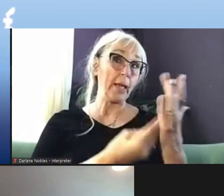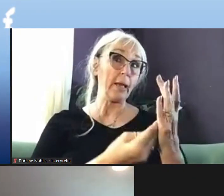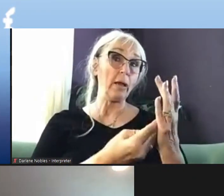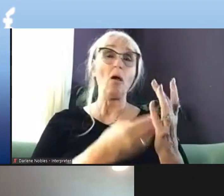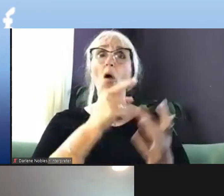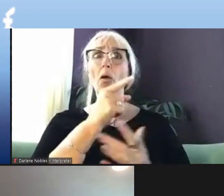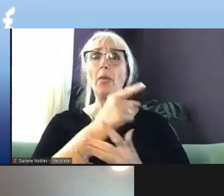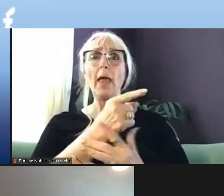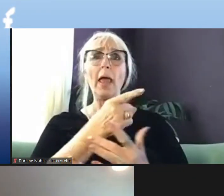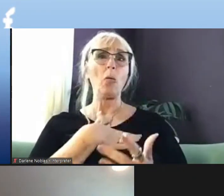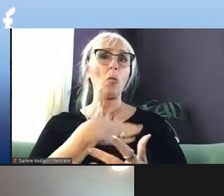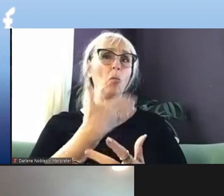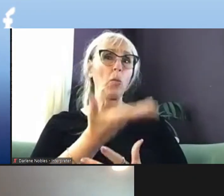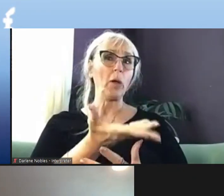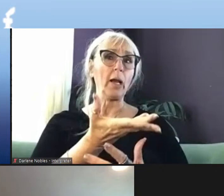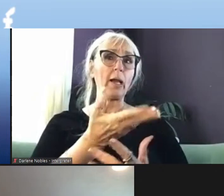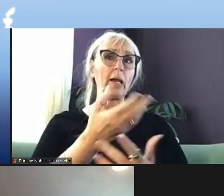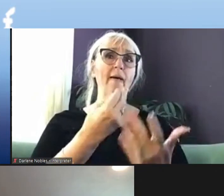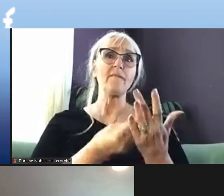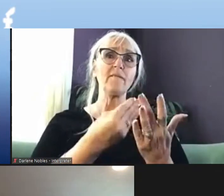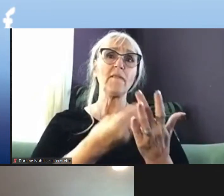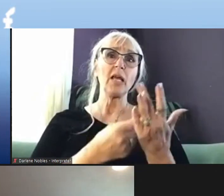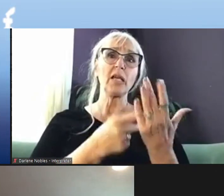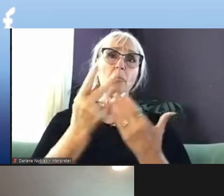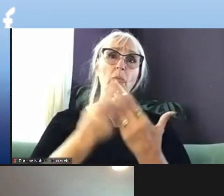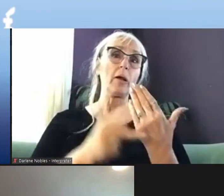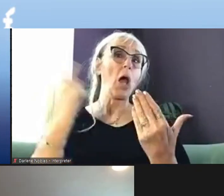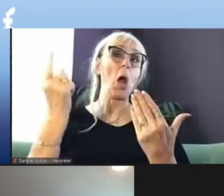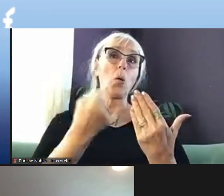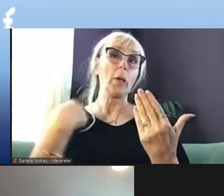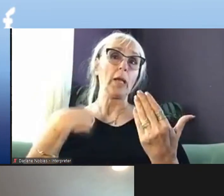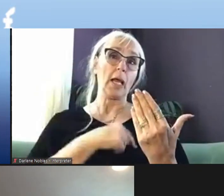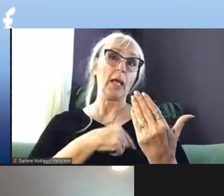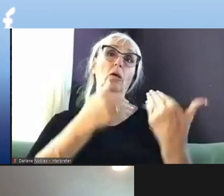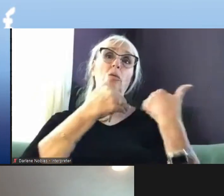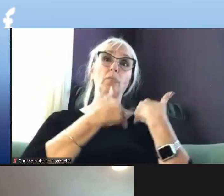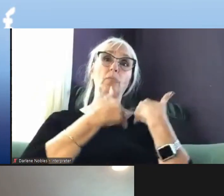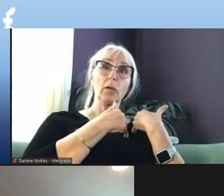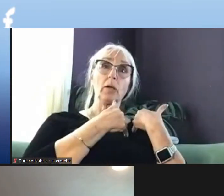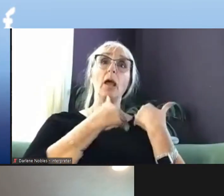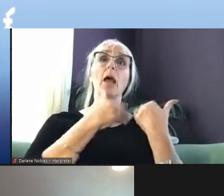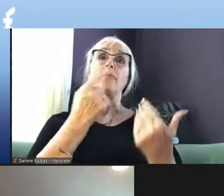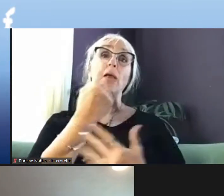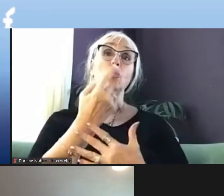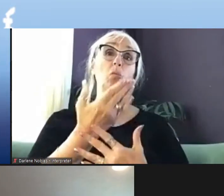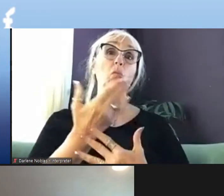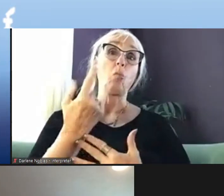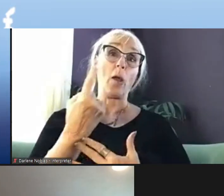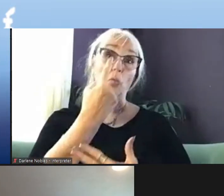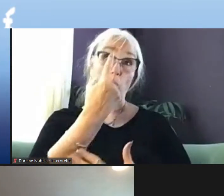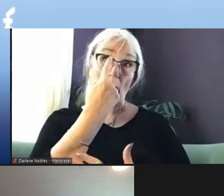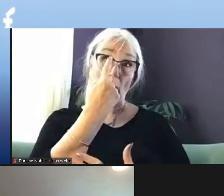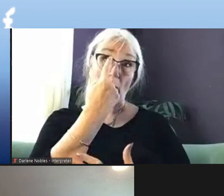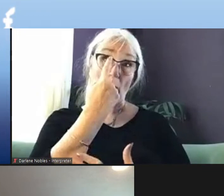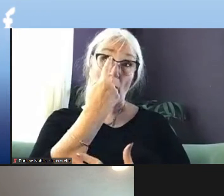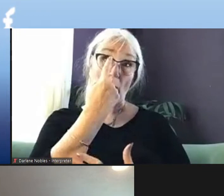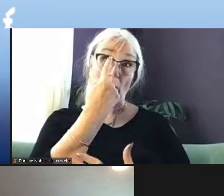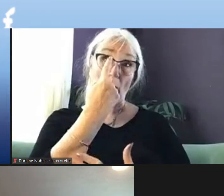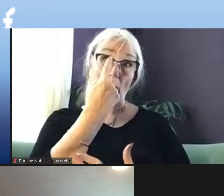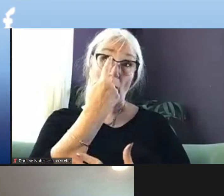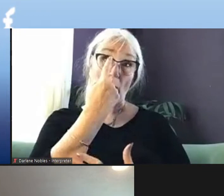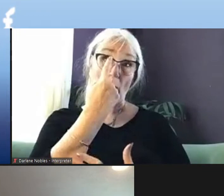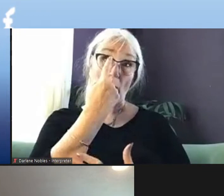part of the project, and it not just be on our shoulders? That's one thought. We can add that as a factor.